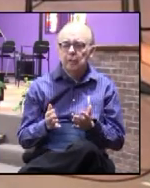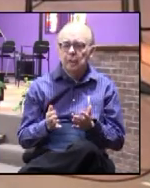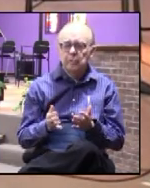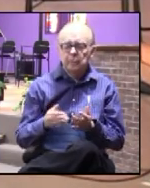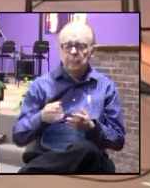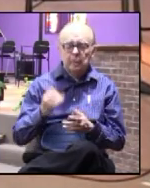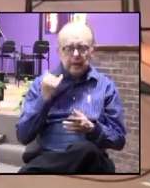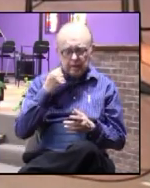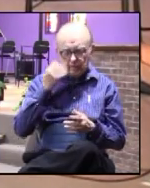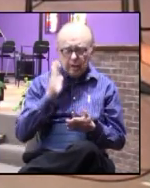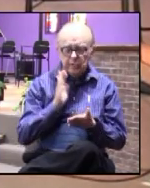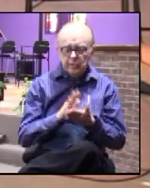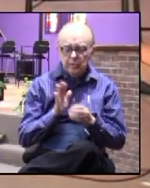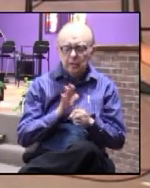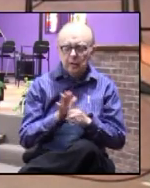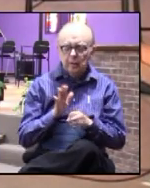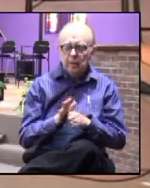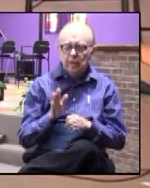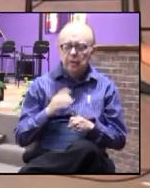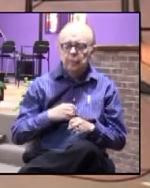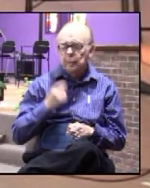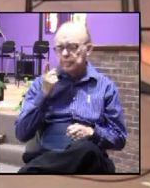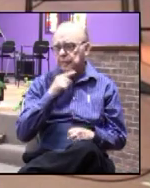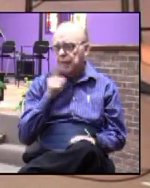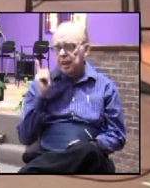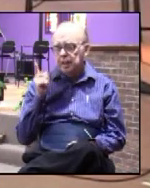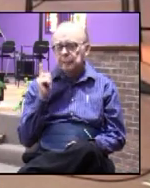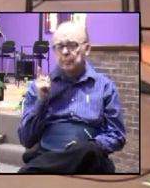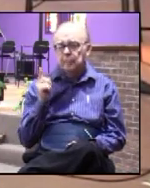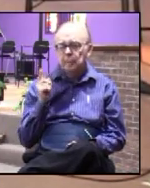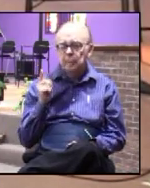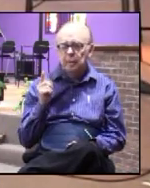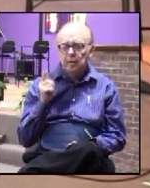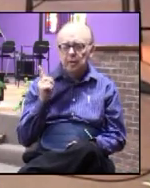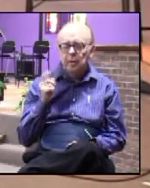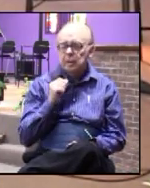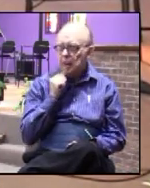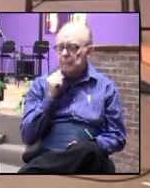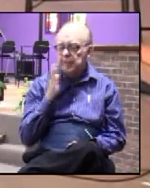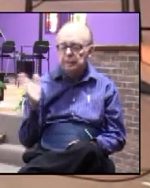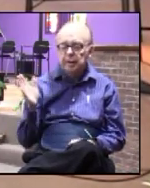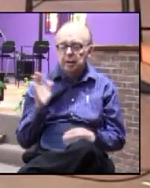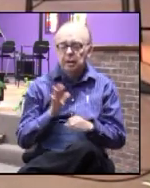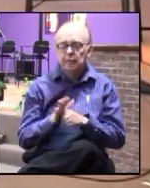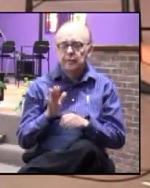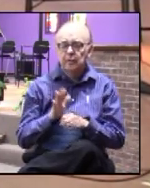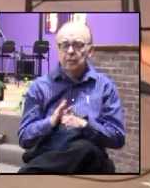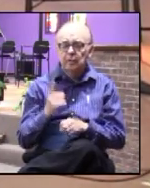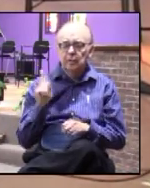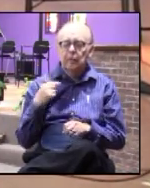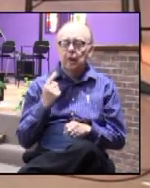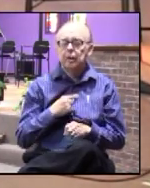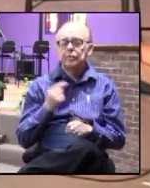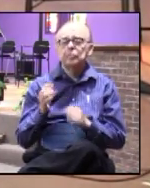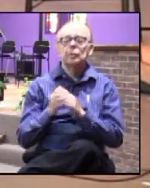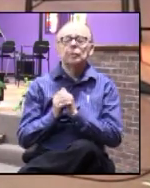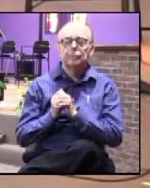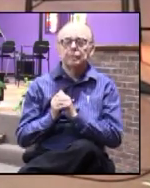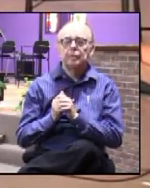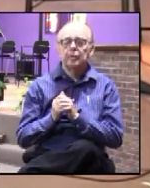If God was small enough for us to understand, he would not be big enough for us to worship.